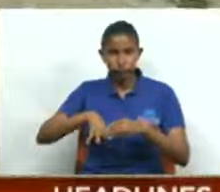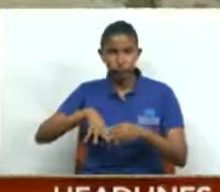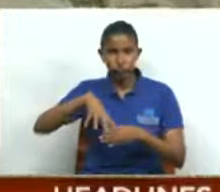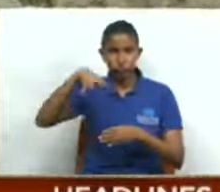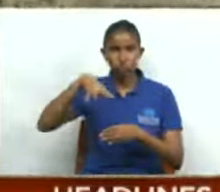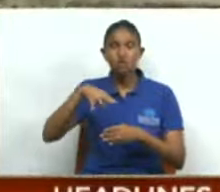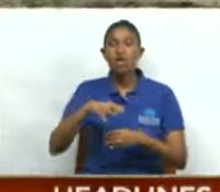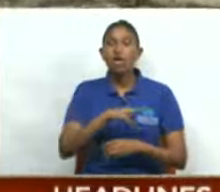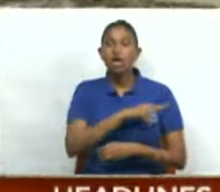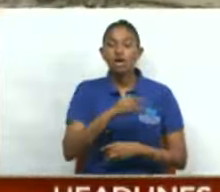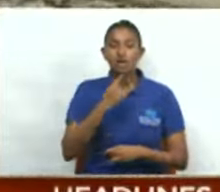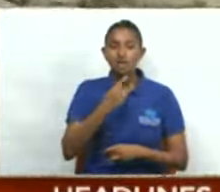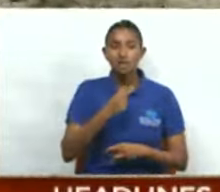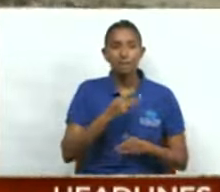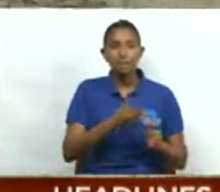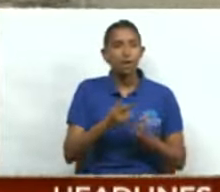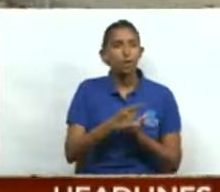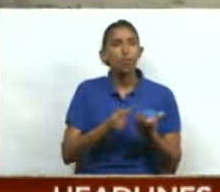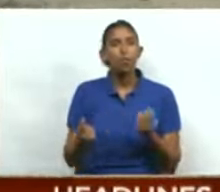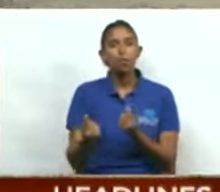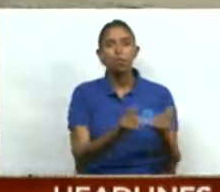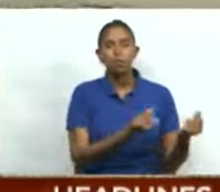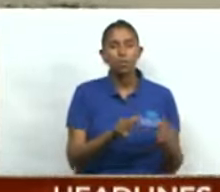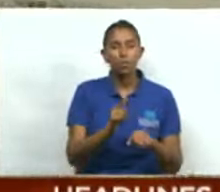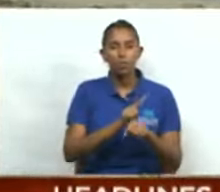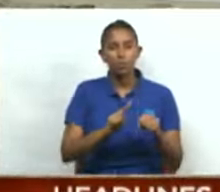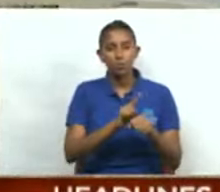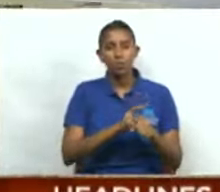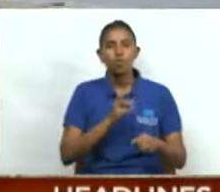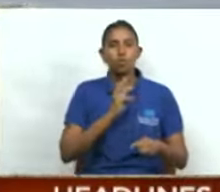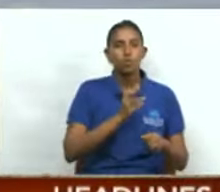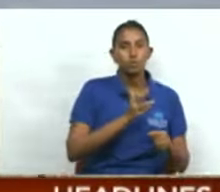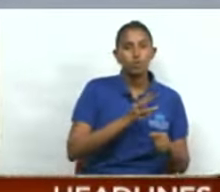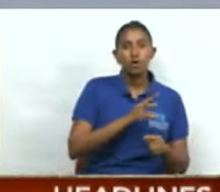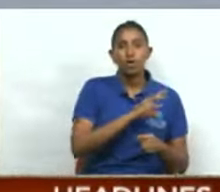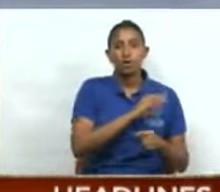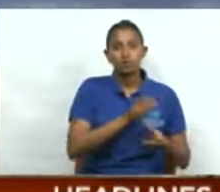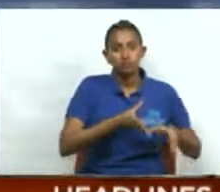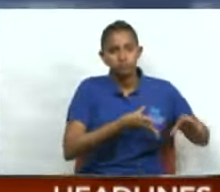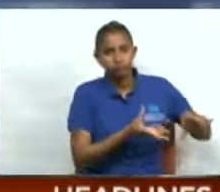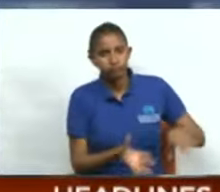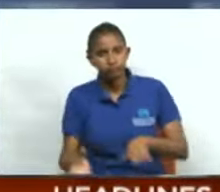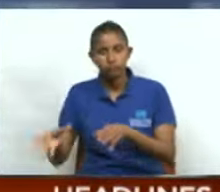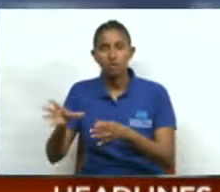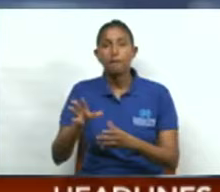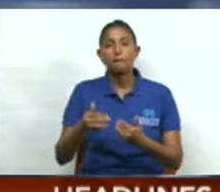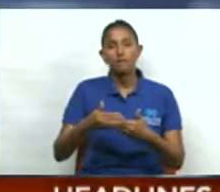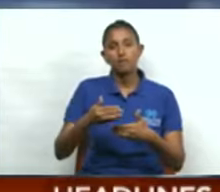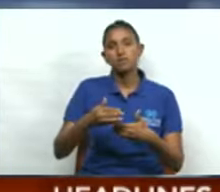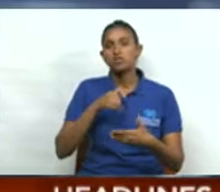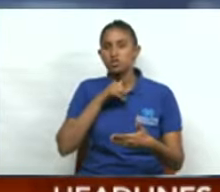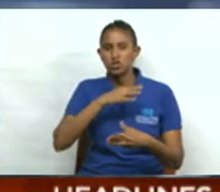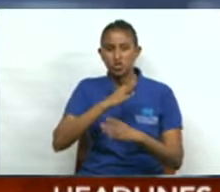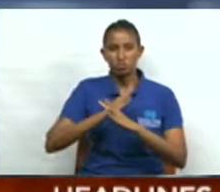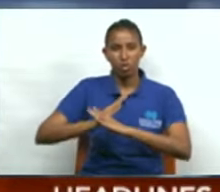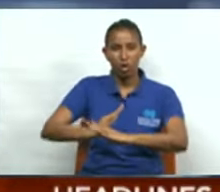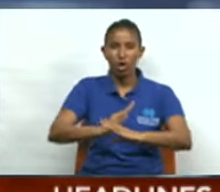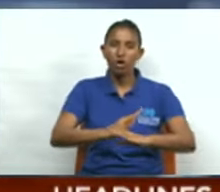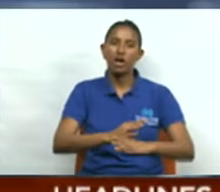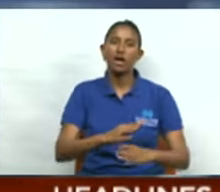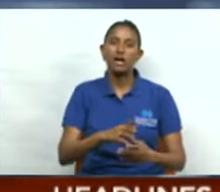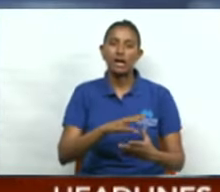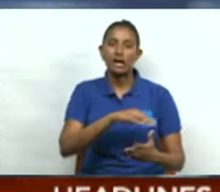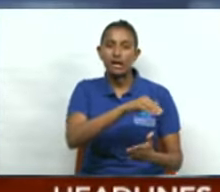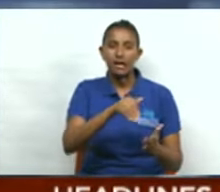or a citrus formula to flush the oil before it affects the shores again. Meanwhile, the ODPM says the recent Scarborough spill was brought quickly